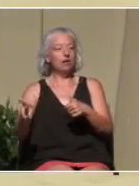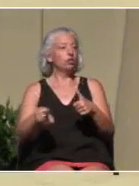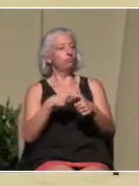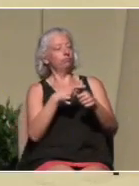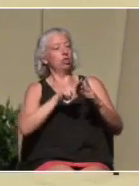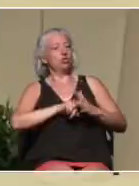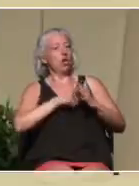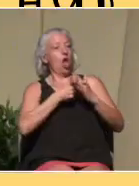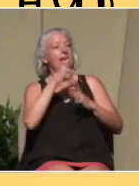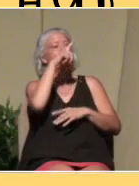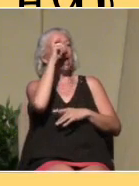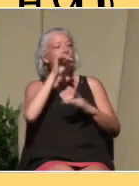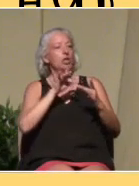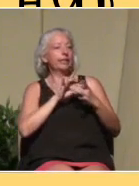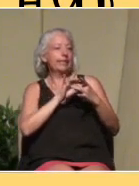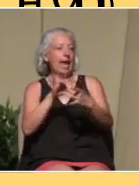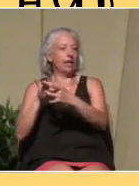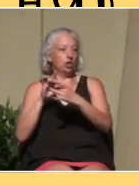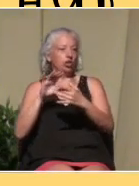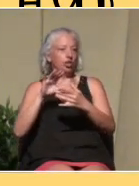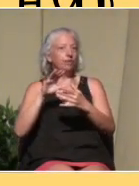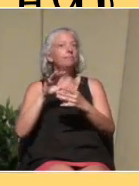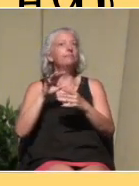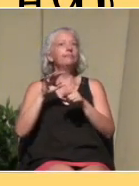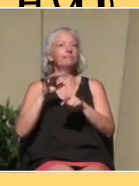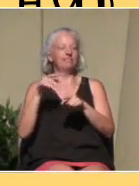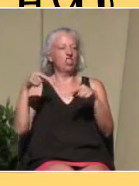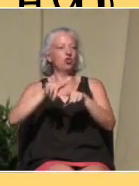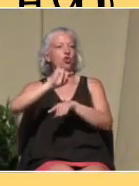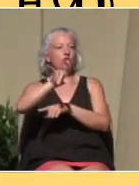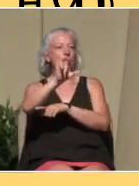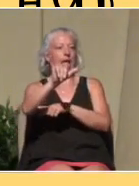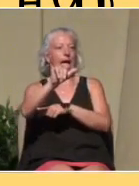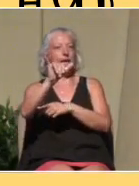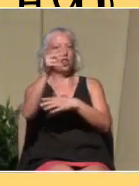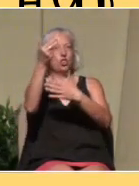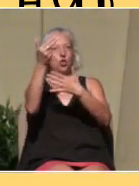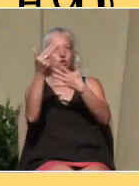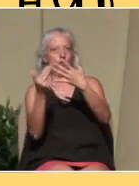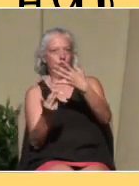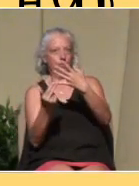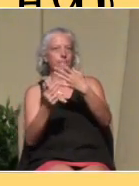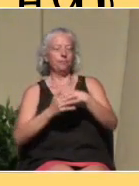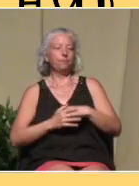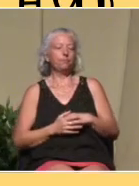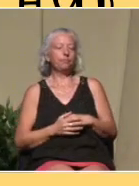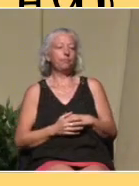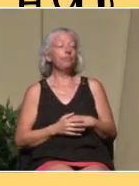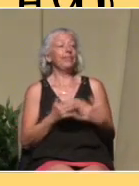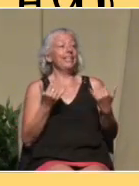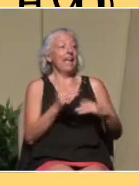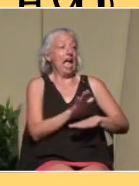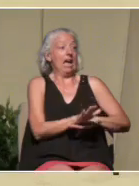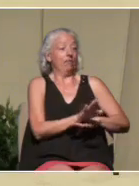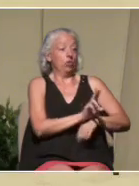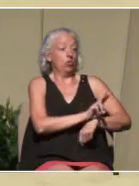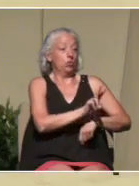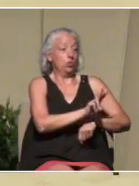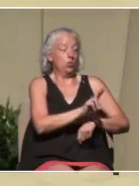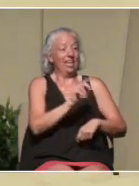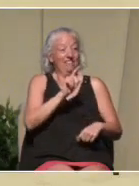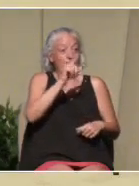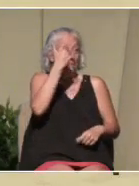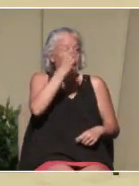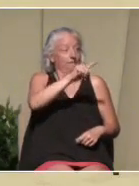session during the month of July. You could read all about that in the bulletin. There will be a hymn sing today, this being the first Sunday